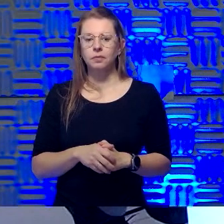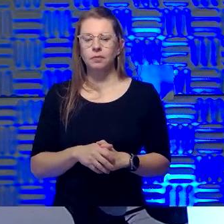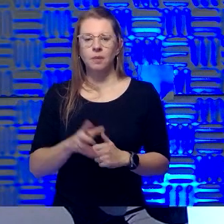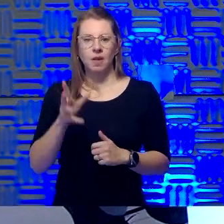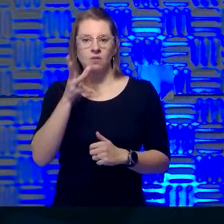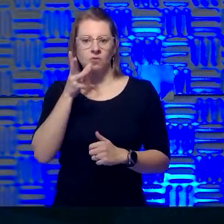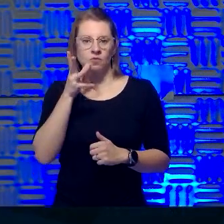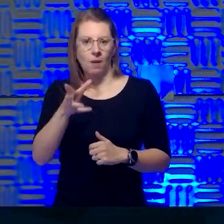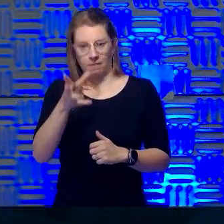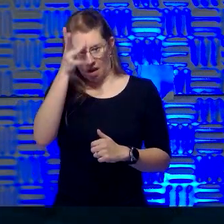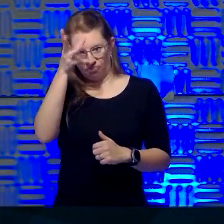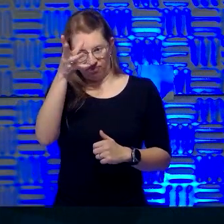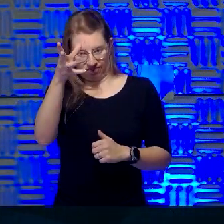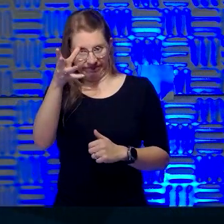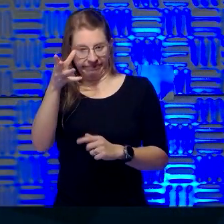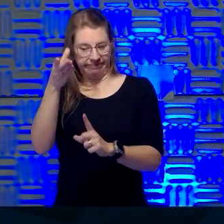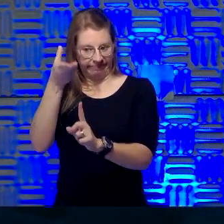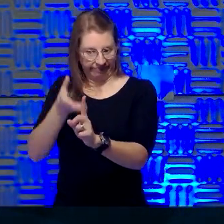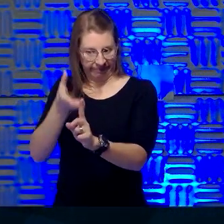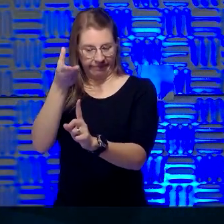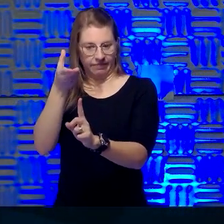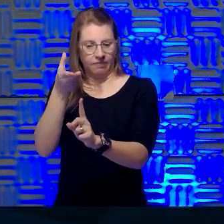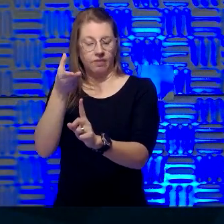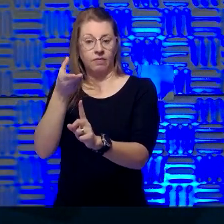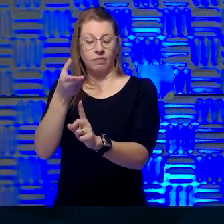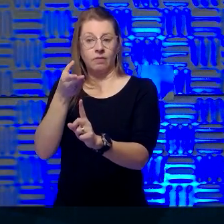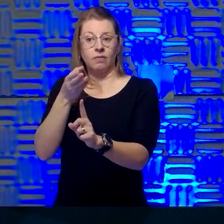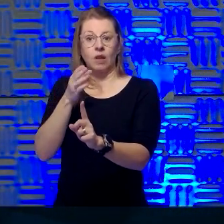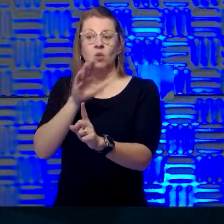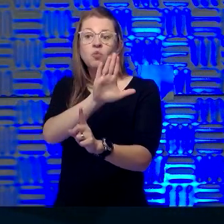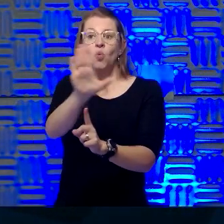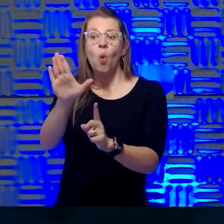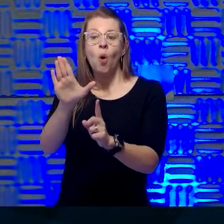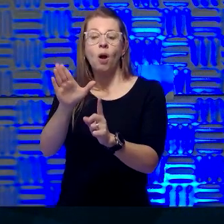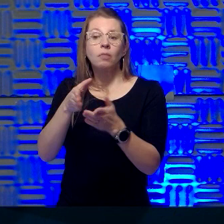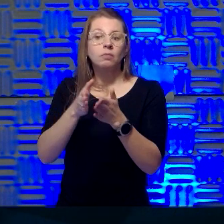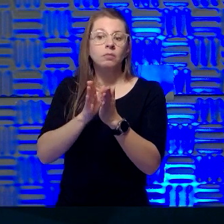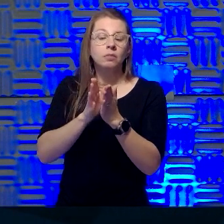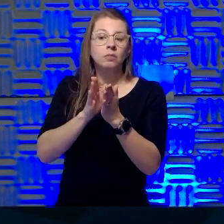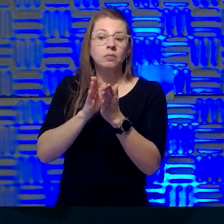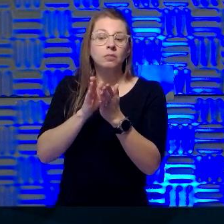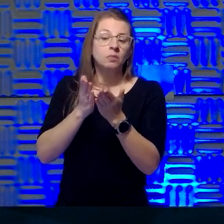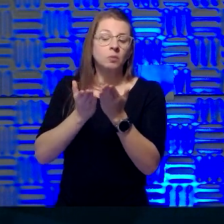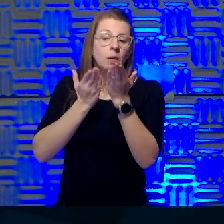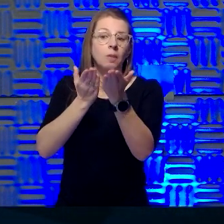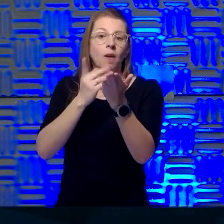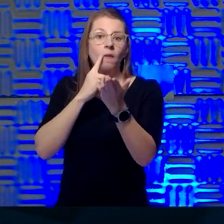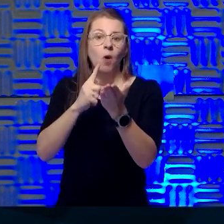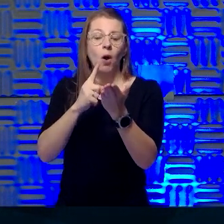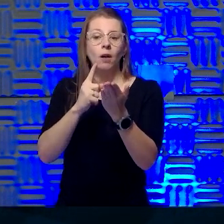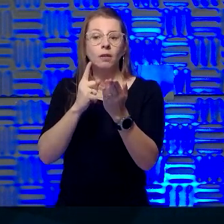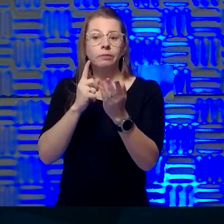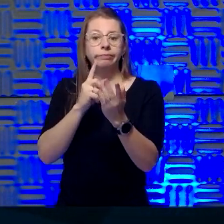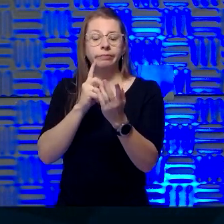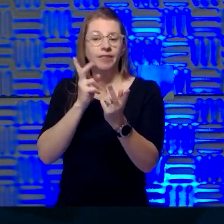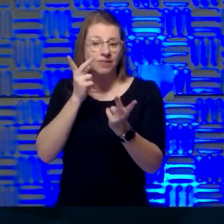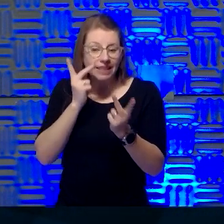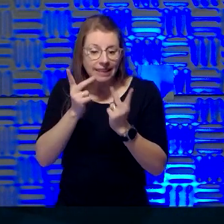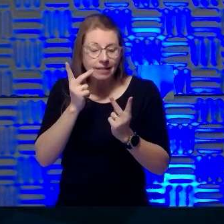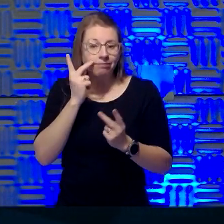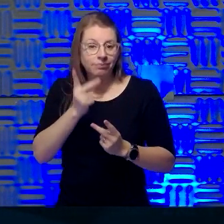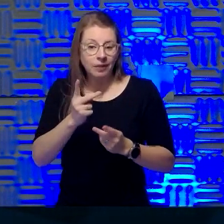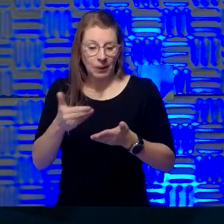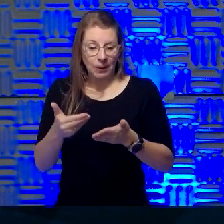grandparent who wants our recommendations for visiting newborn grandchildren. And then I